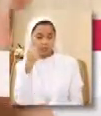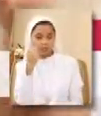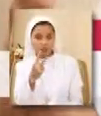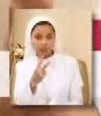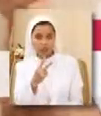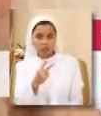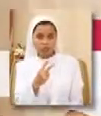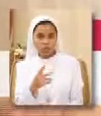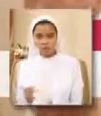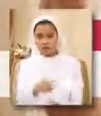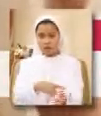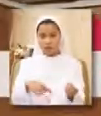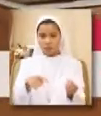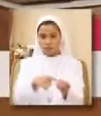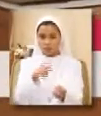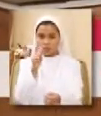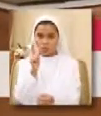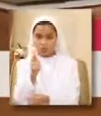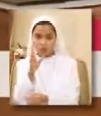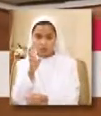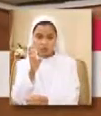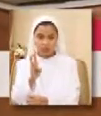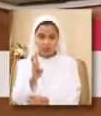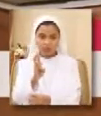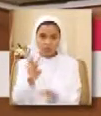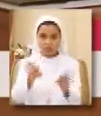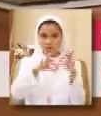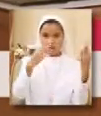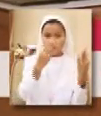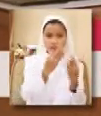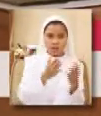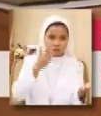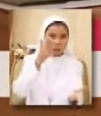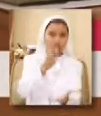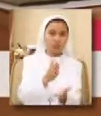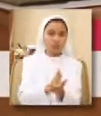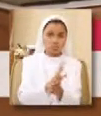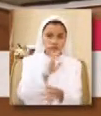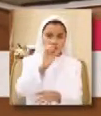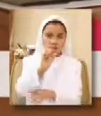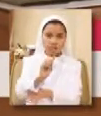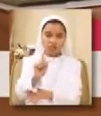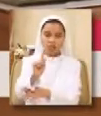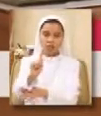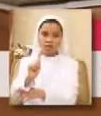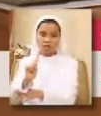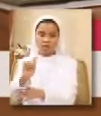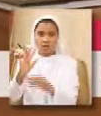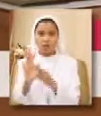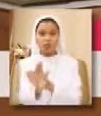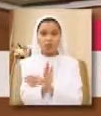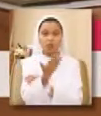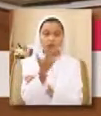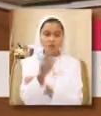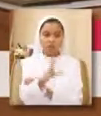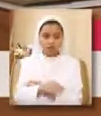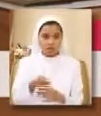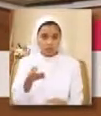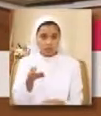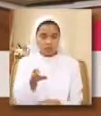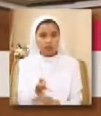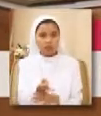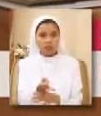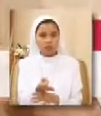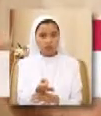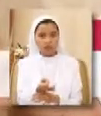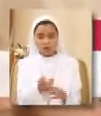Tess. You saw the squatters, about 26 families come every Saturday morning, and we give them rice for the